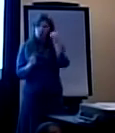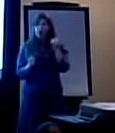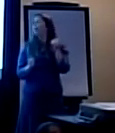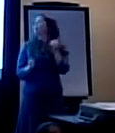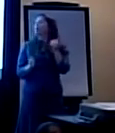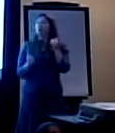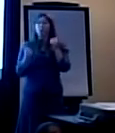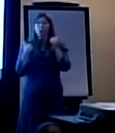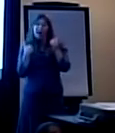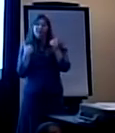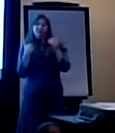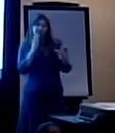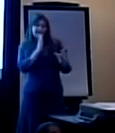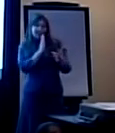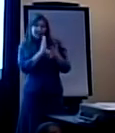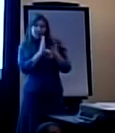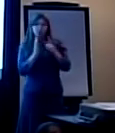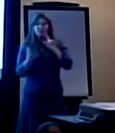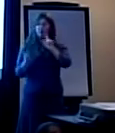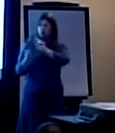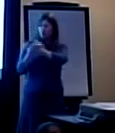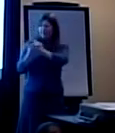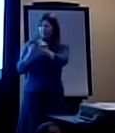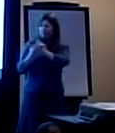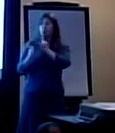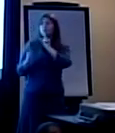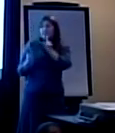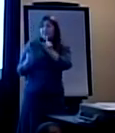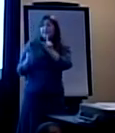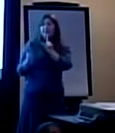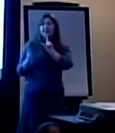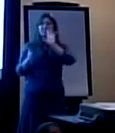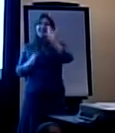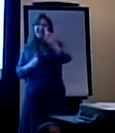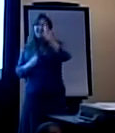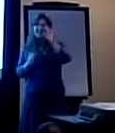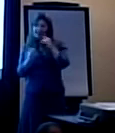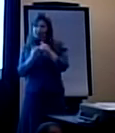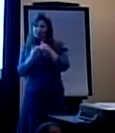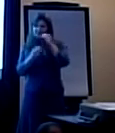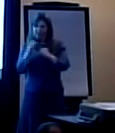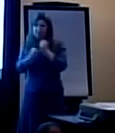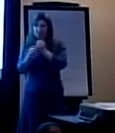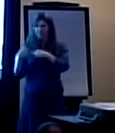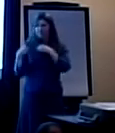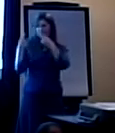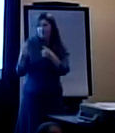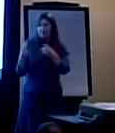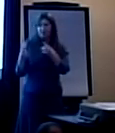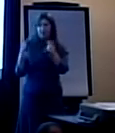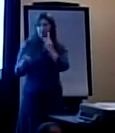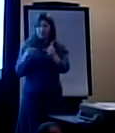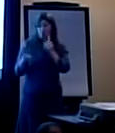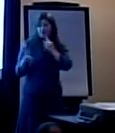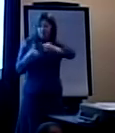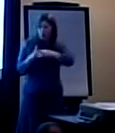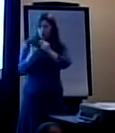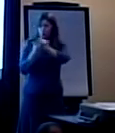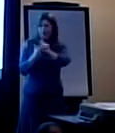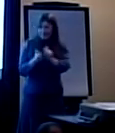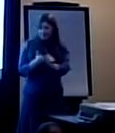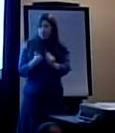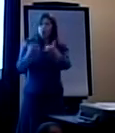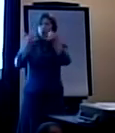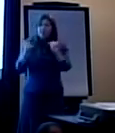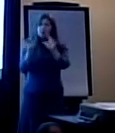one. In evolutionary terms, we've only had writing for about 8,000 years. It's quite new. We're still trying to figure out how to do it and how